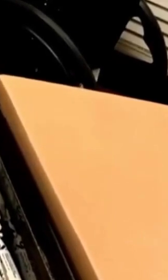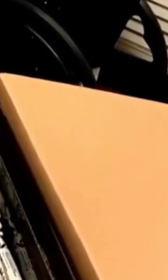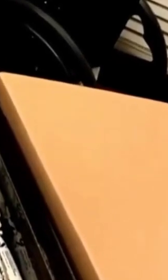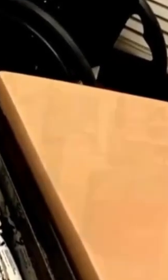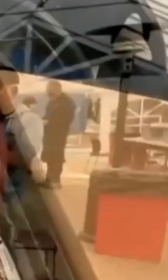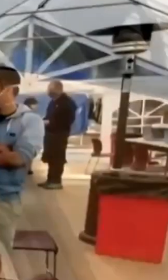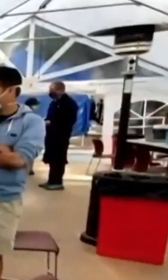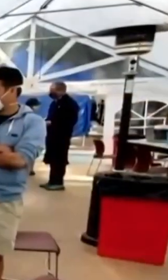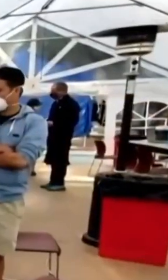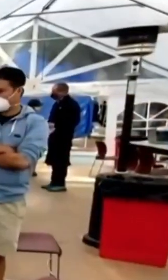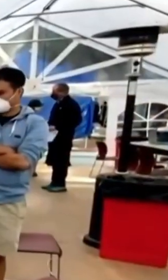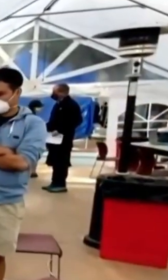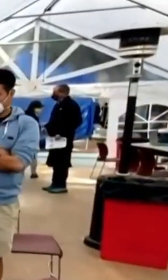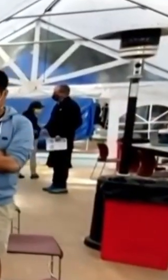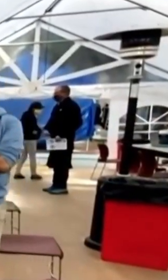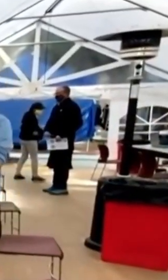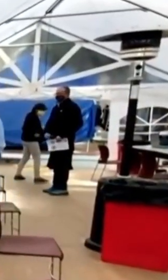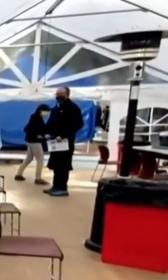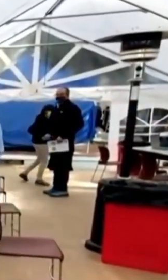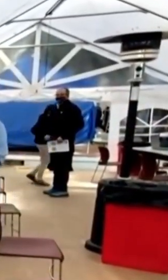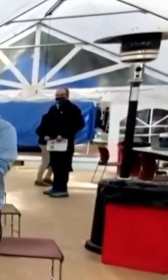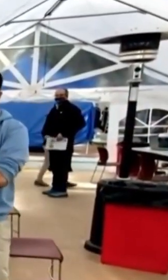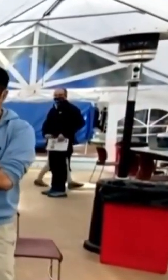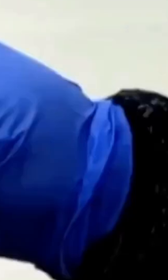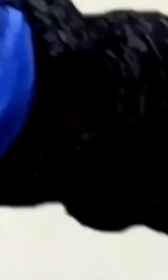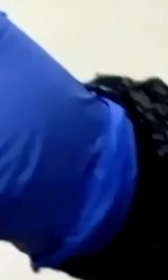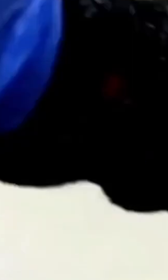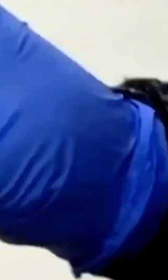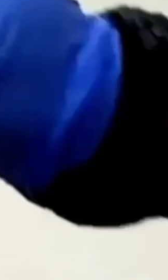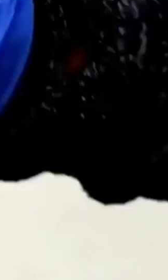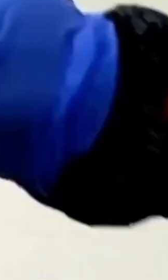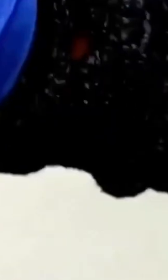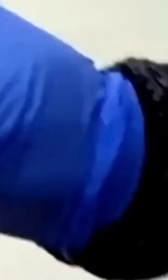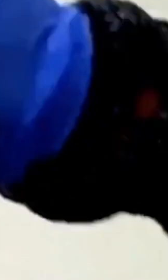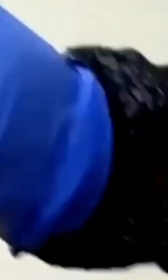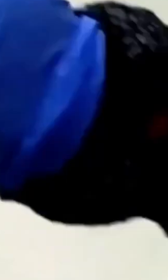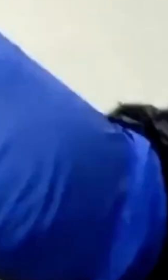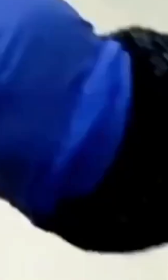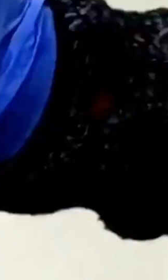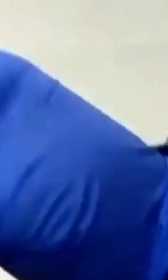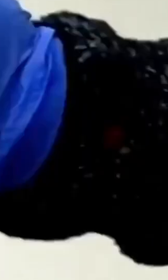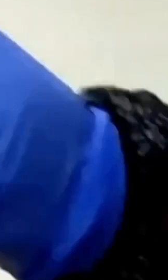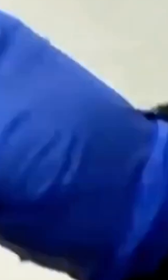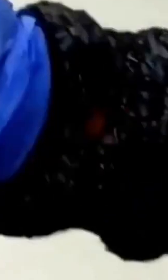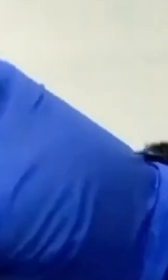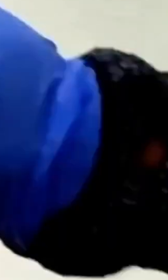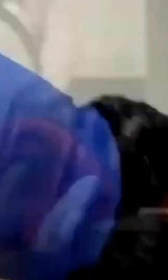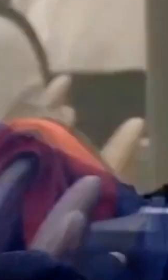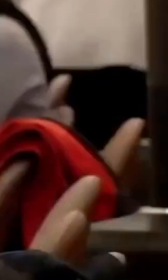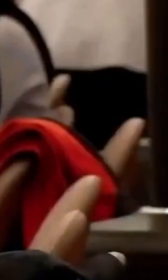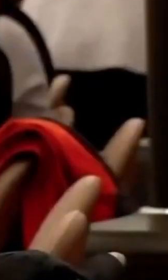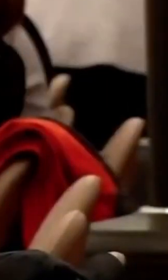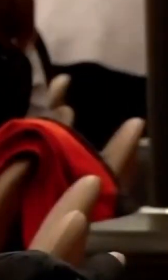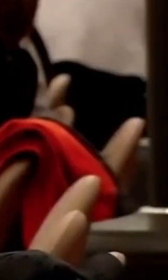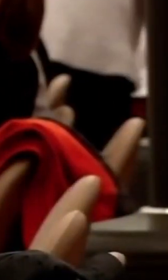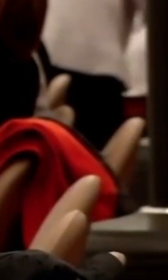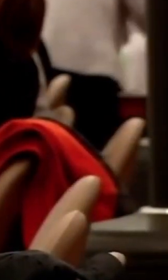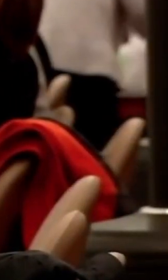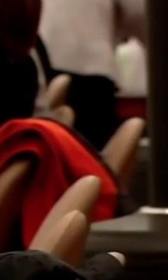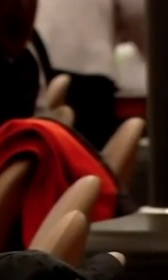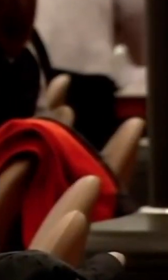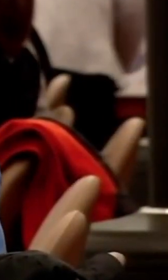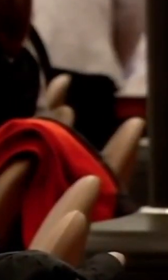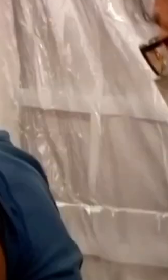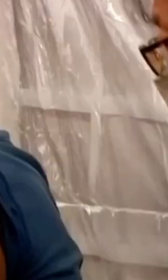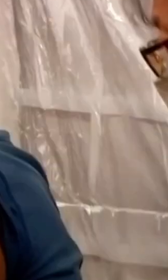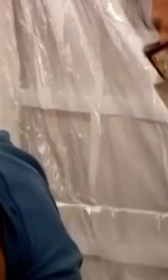the vaccine he has gets into the arms of the people in his community who need it most, so that they're not held back by artificial barriers to entry. If